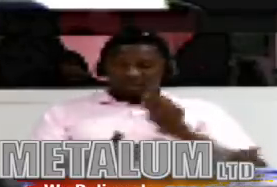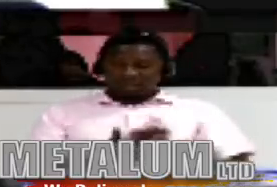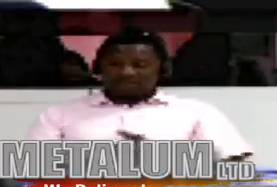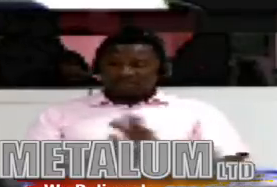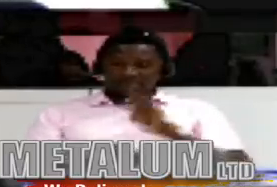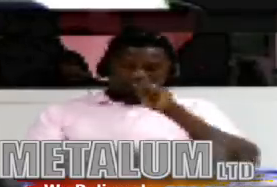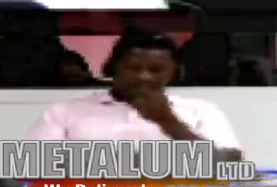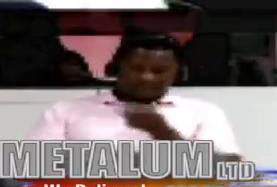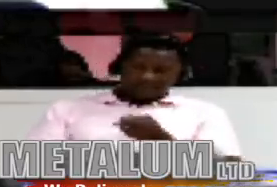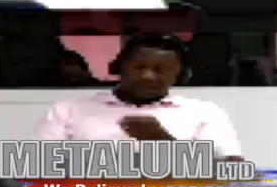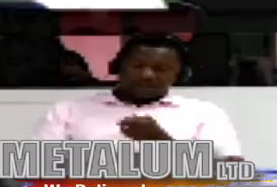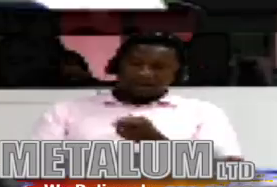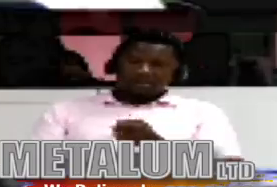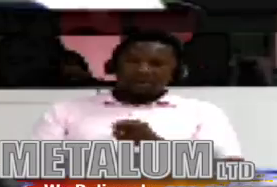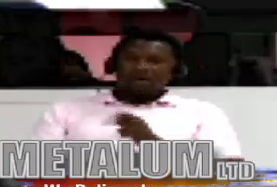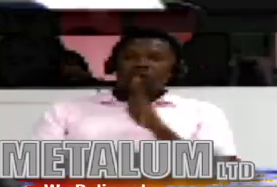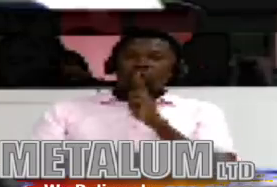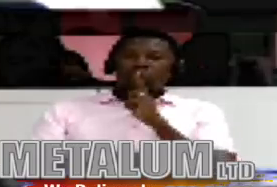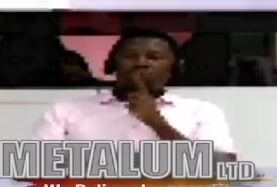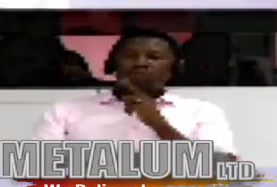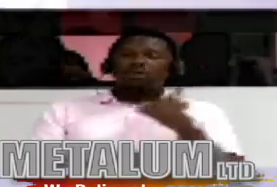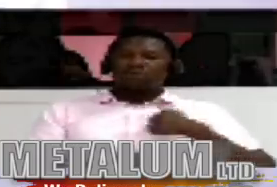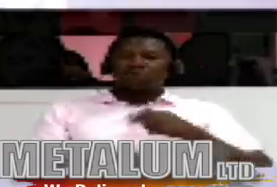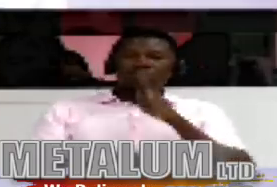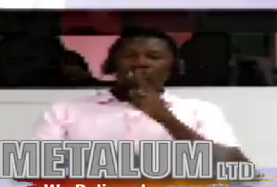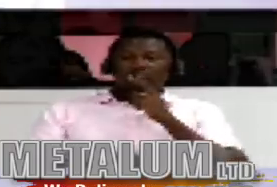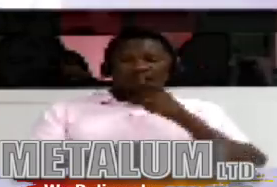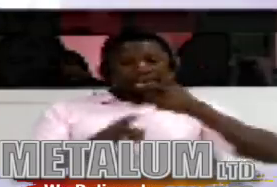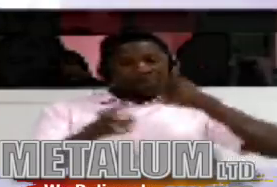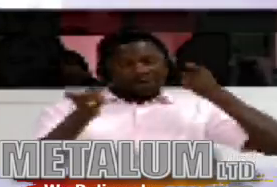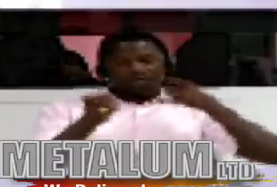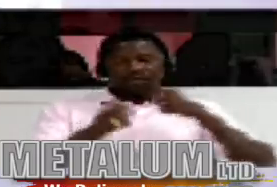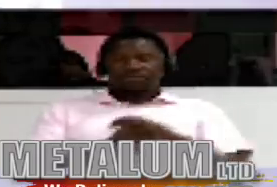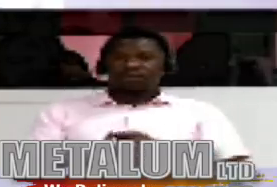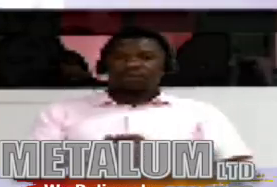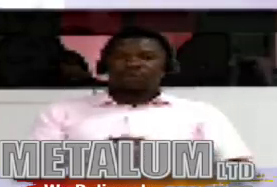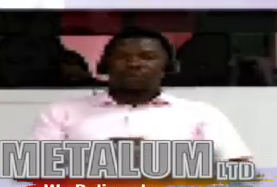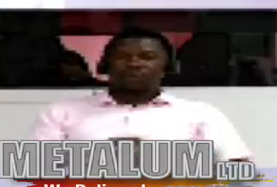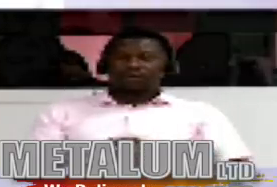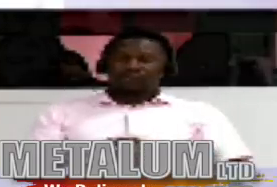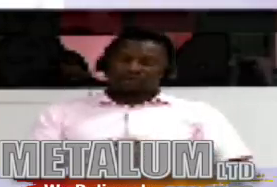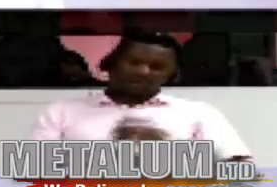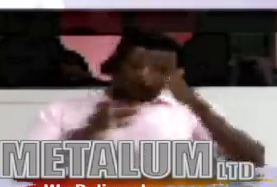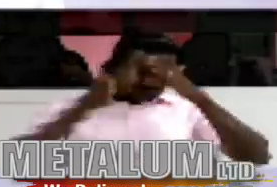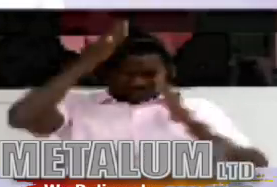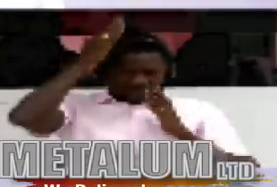was dead, who were the people who actually fired? The soldiers.